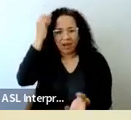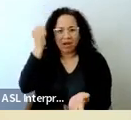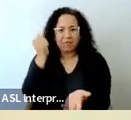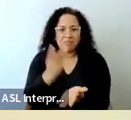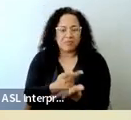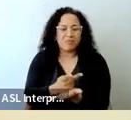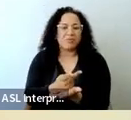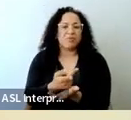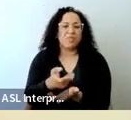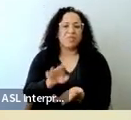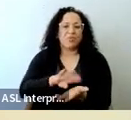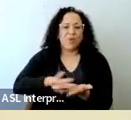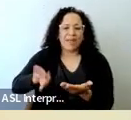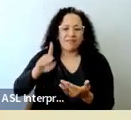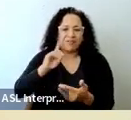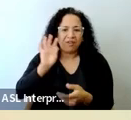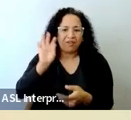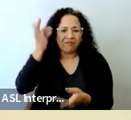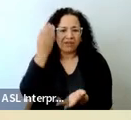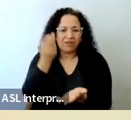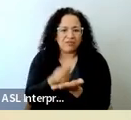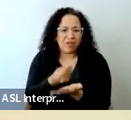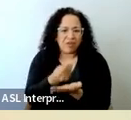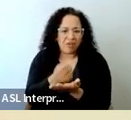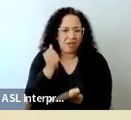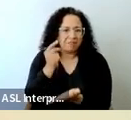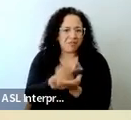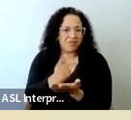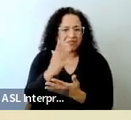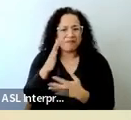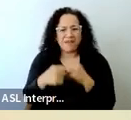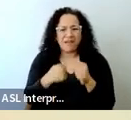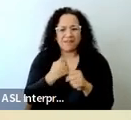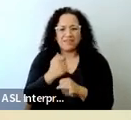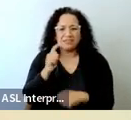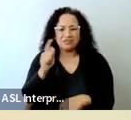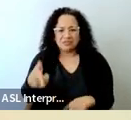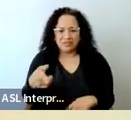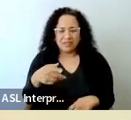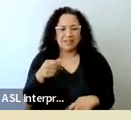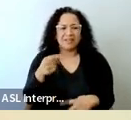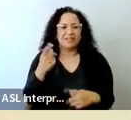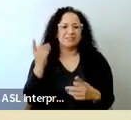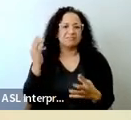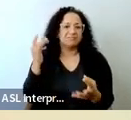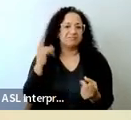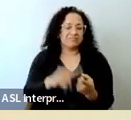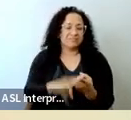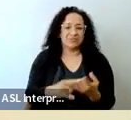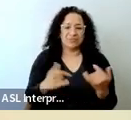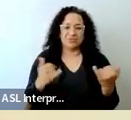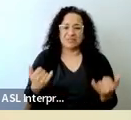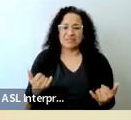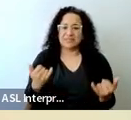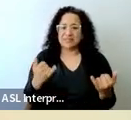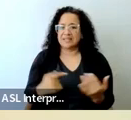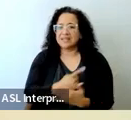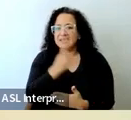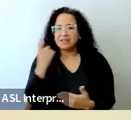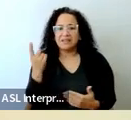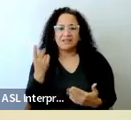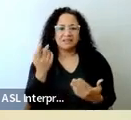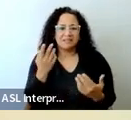the waiver for the federal dollars was approved about 5 years later, and that gets us pretty much to today about, you know, there was the